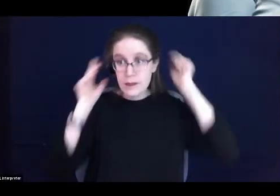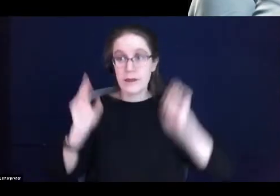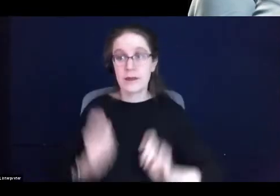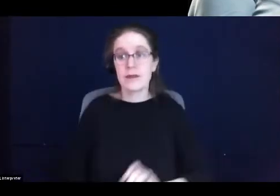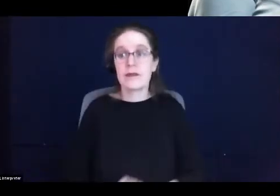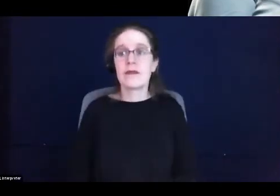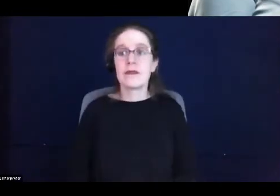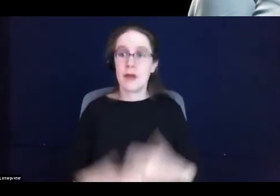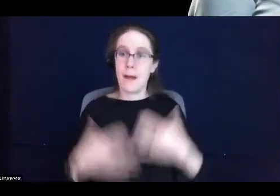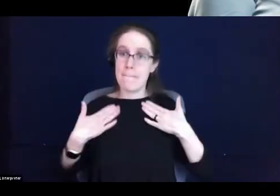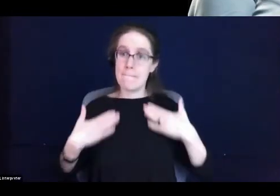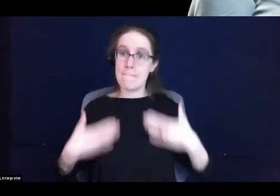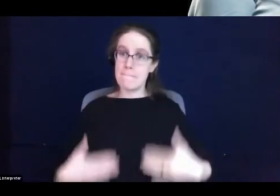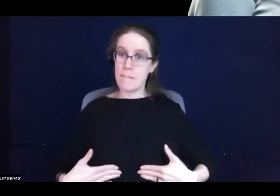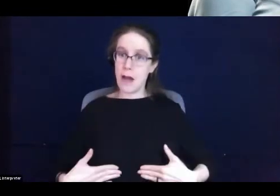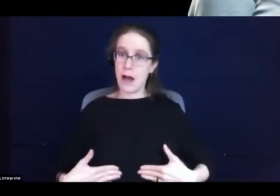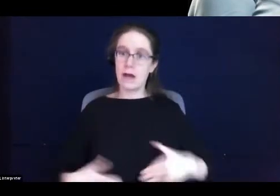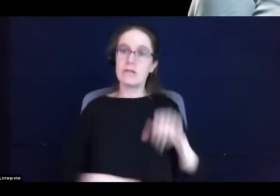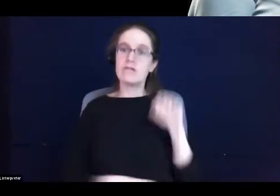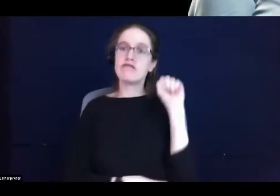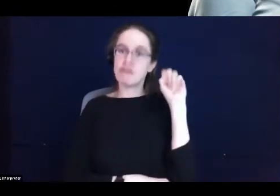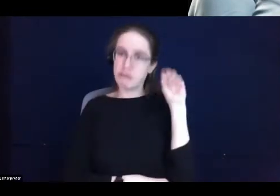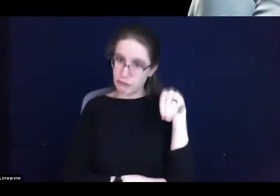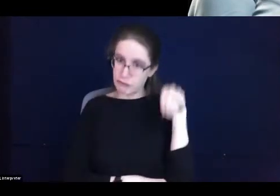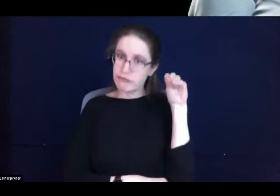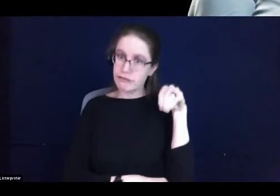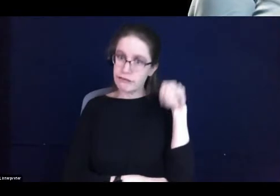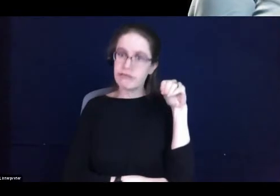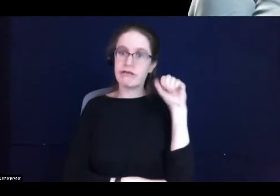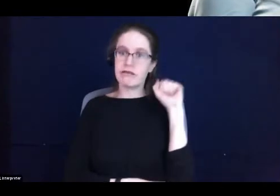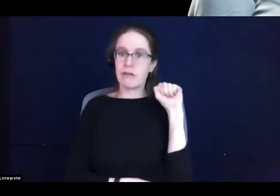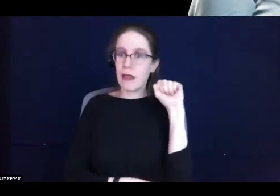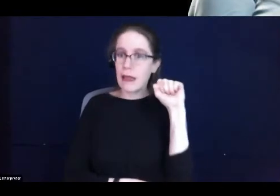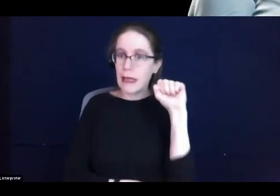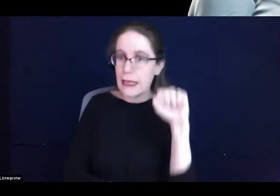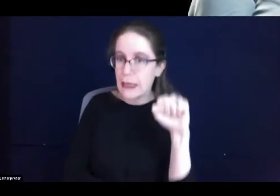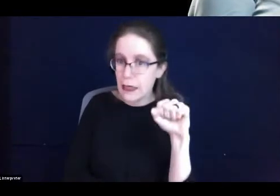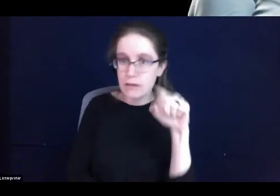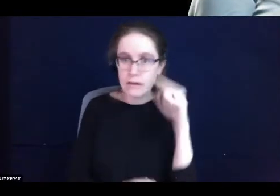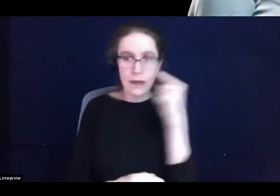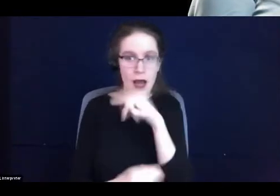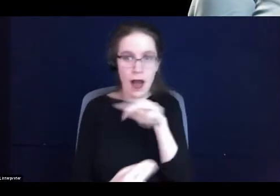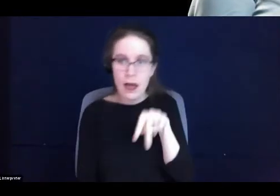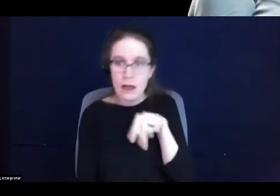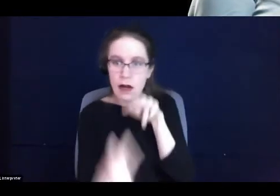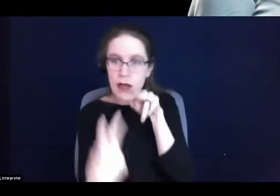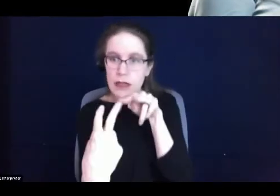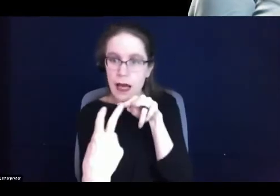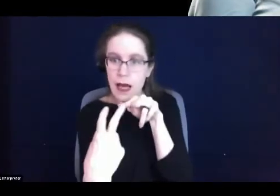Body posture, nodding, I lean in, eye contact, nodding my head.